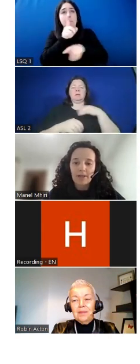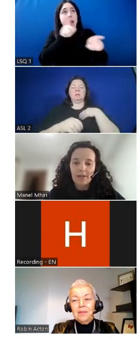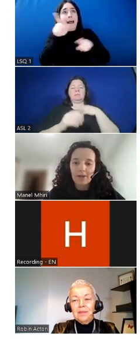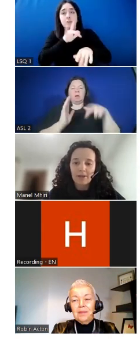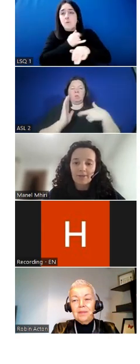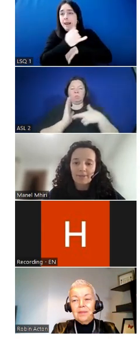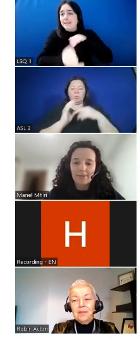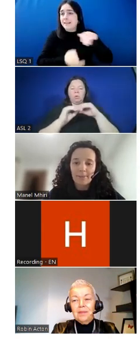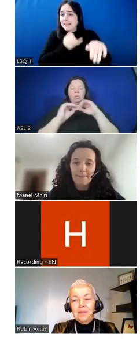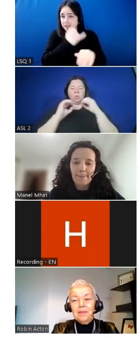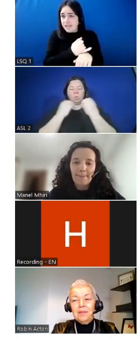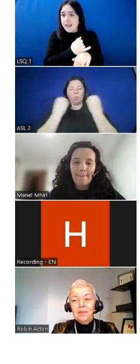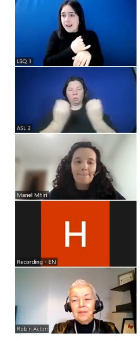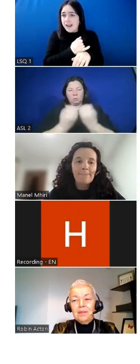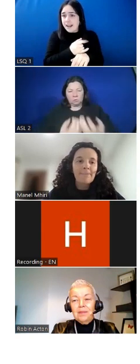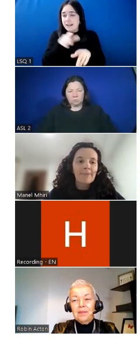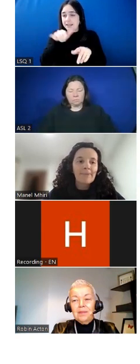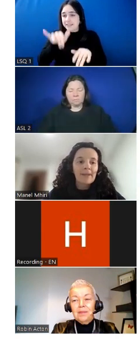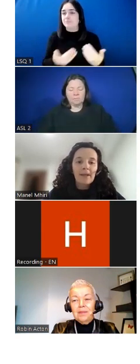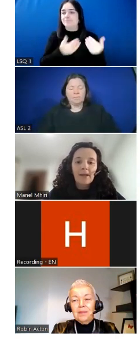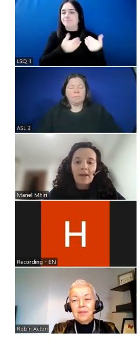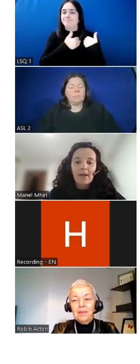the organization.